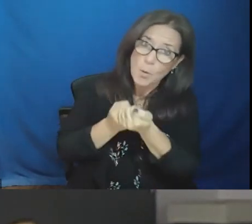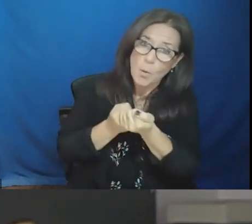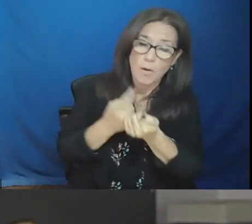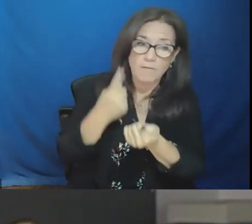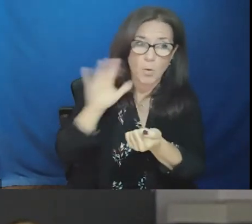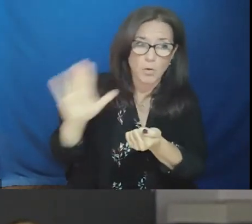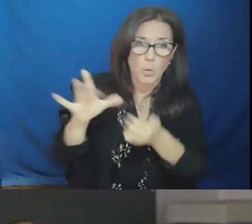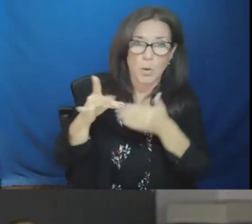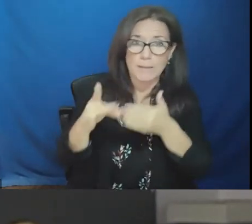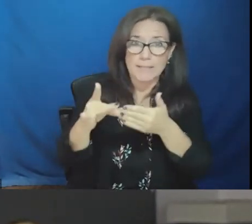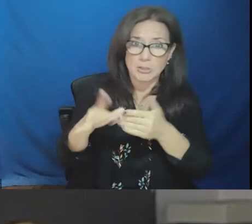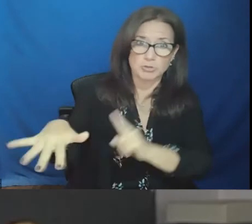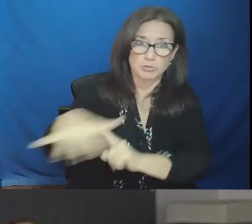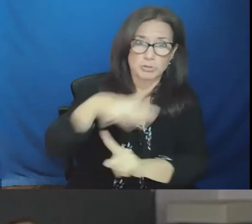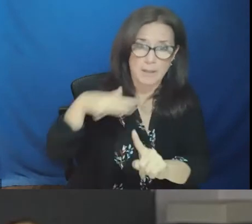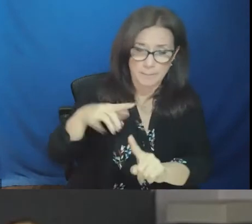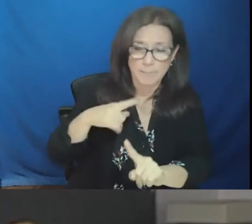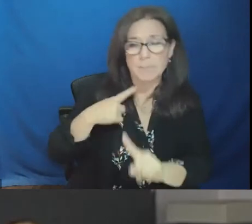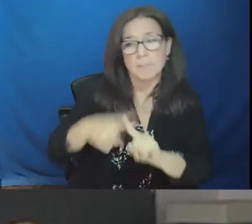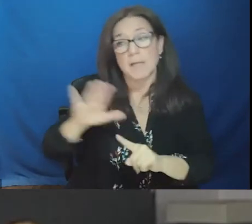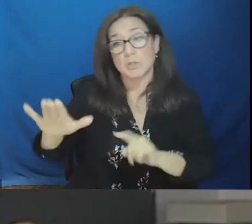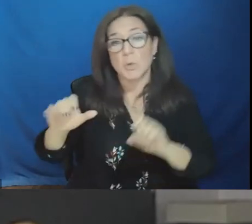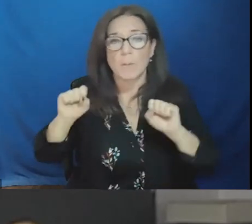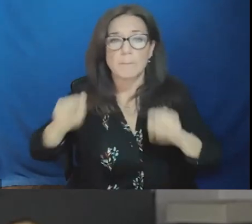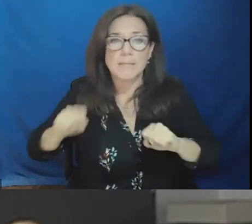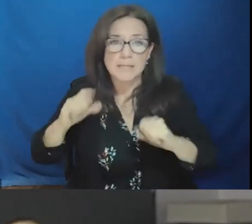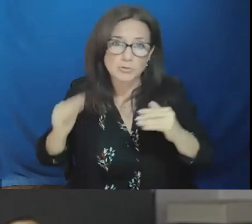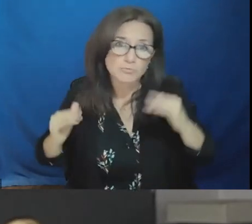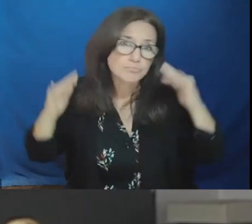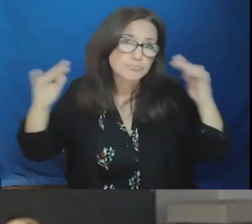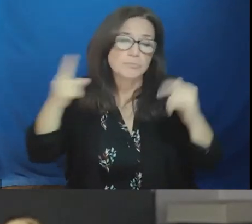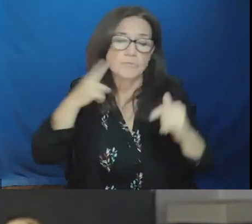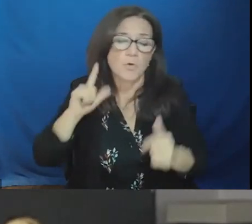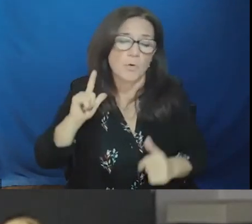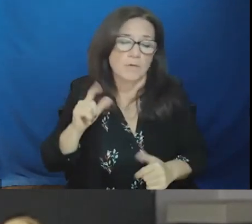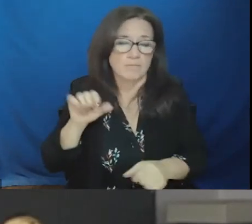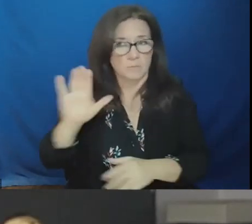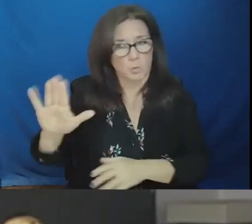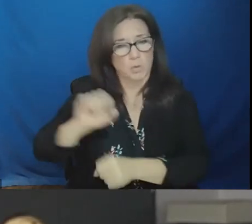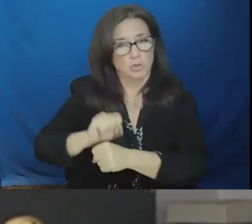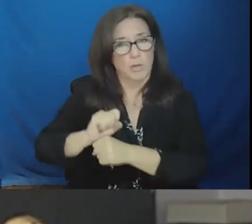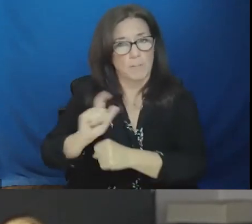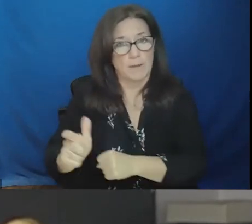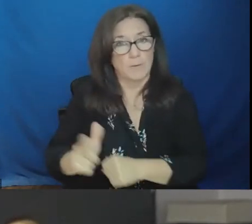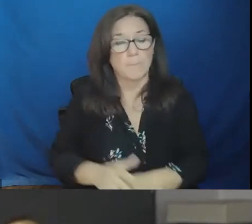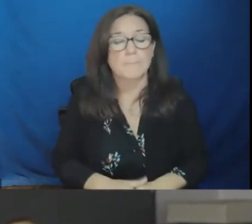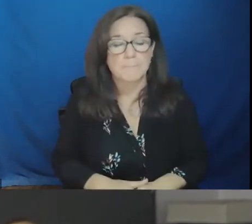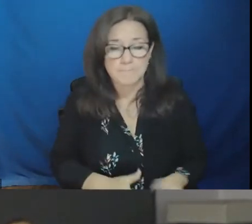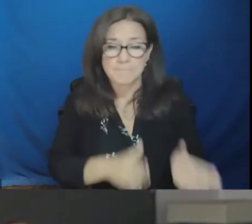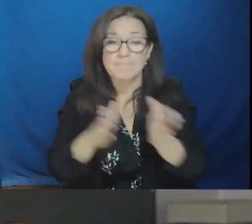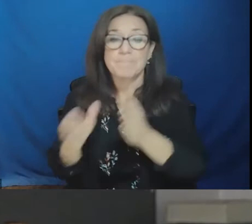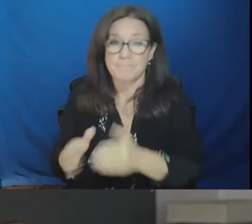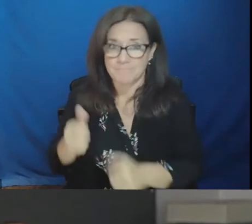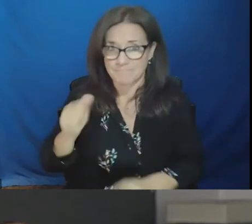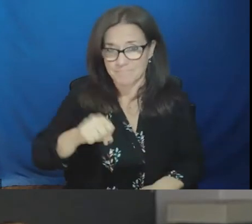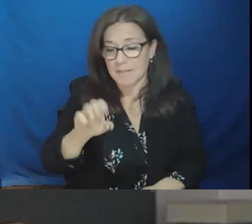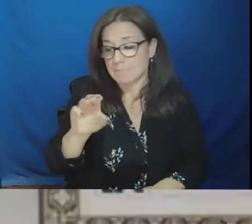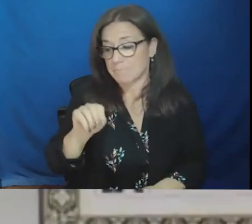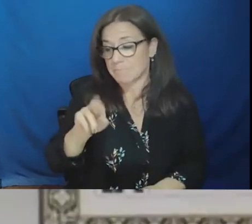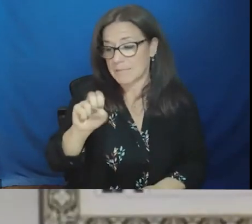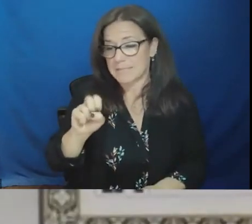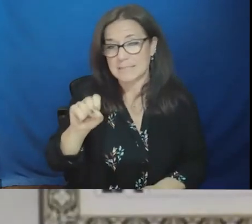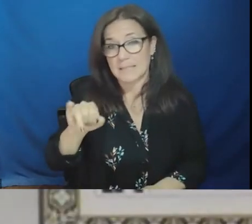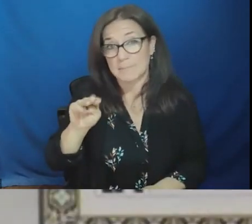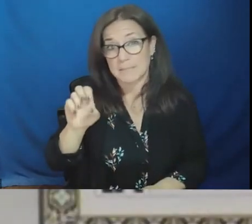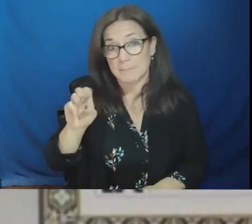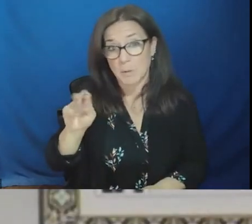now and also your potential in this job going forward. Thanks. And Ms. Sims-Moten. Hi, Brian. As you remember, I came on